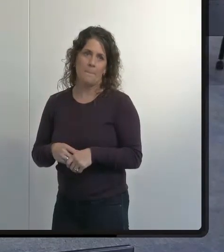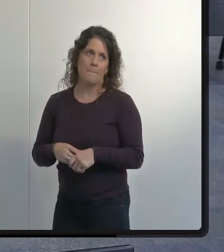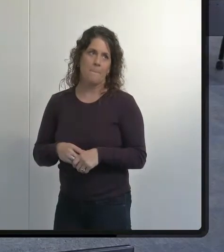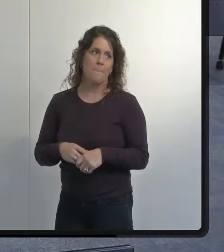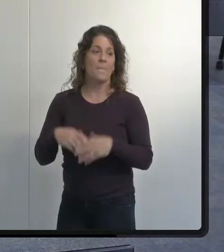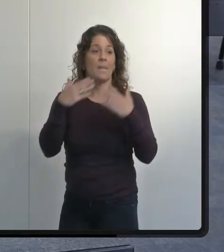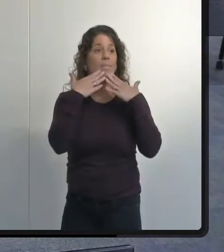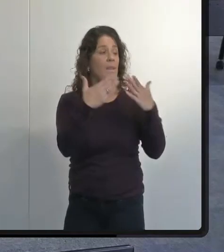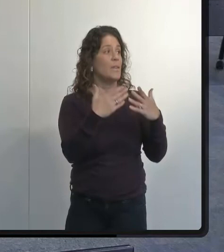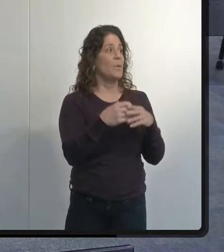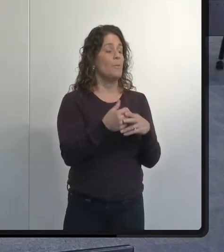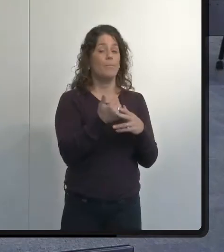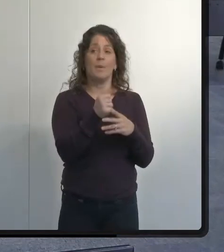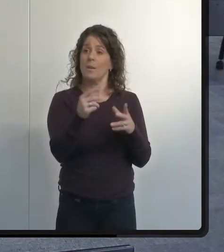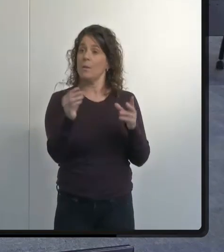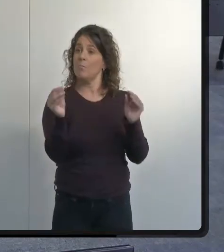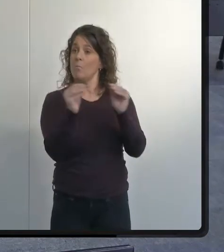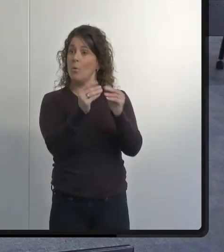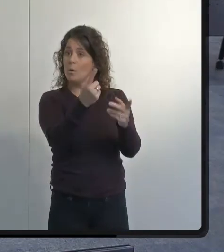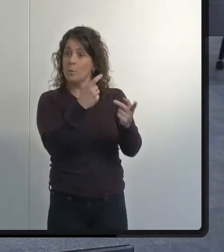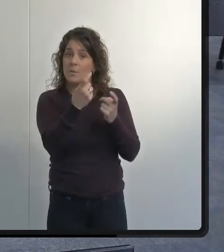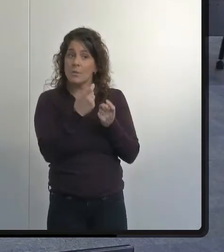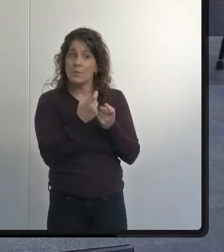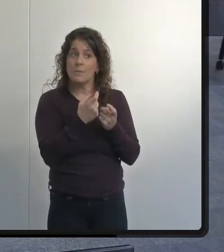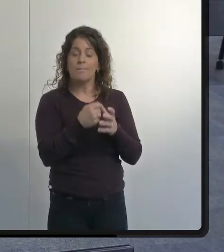Thank you, Jean. Did you have any more questions?